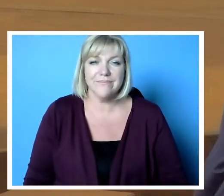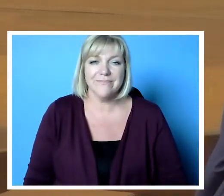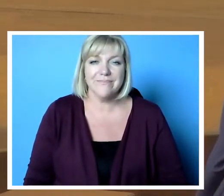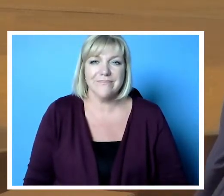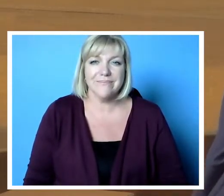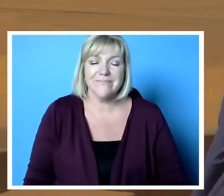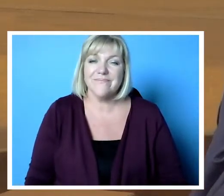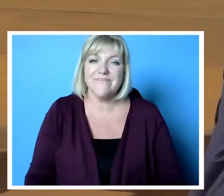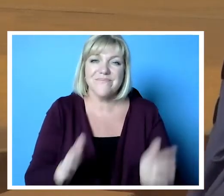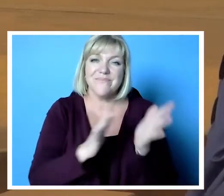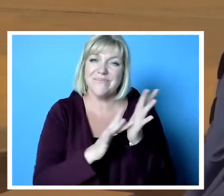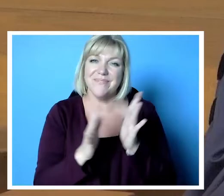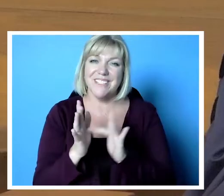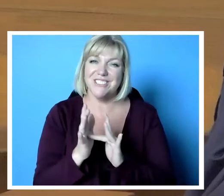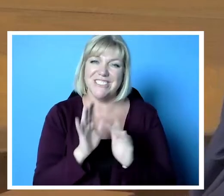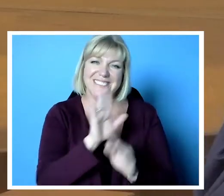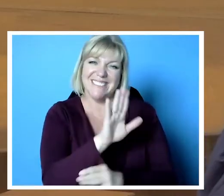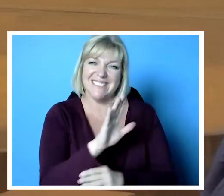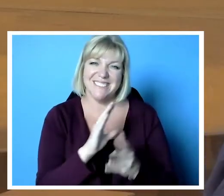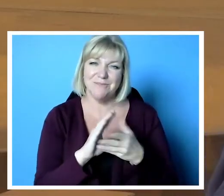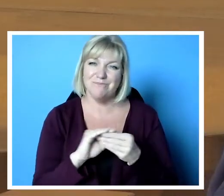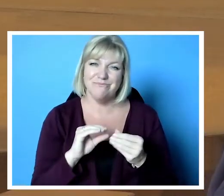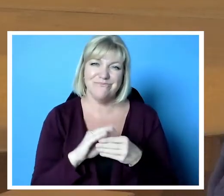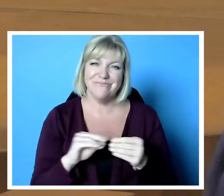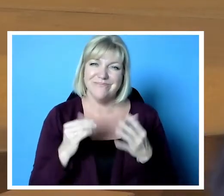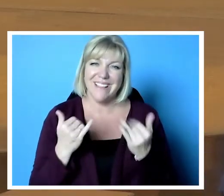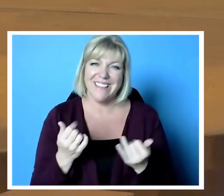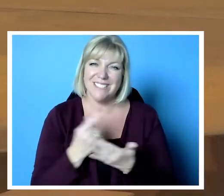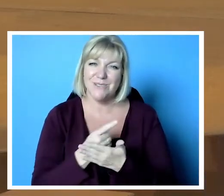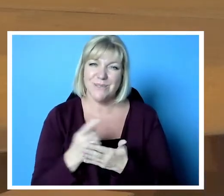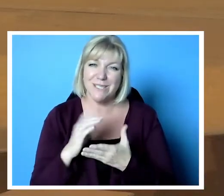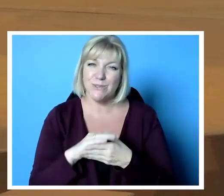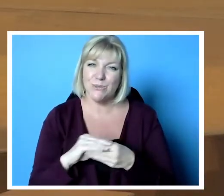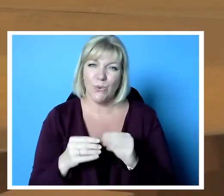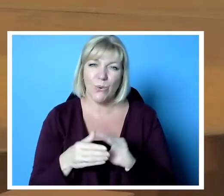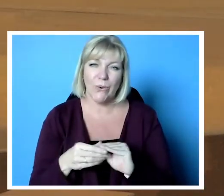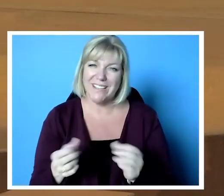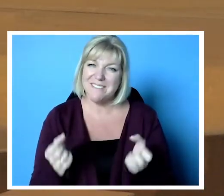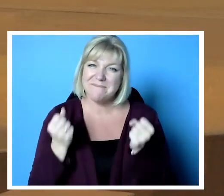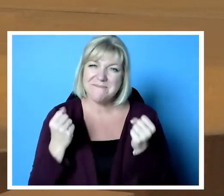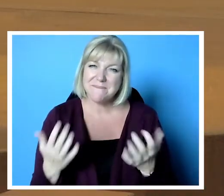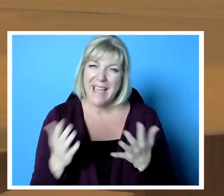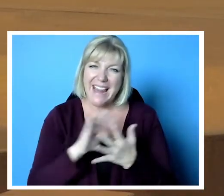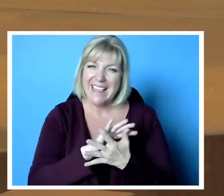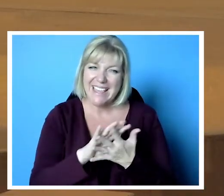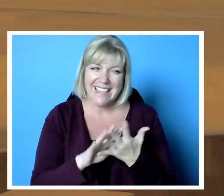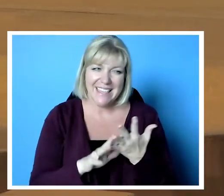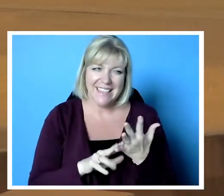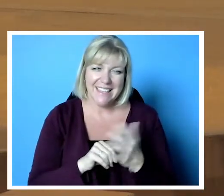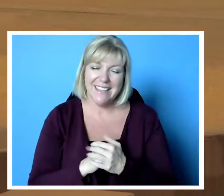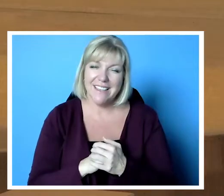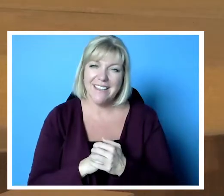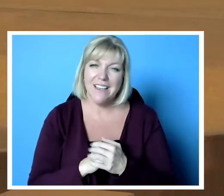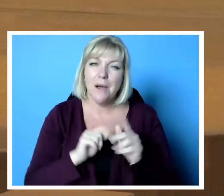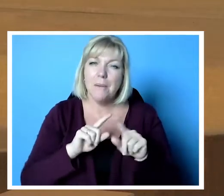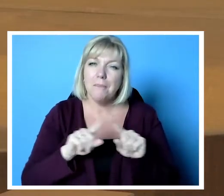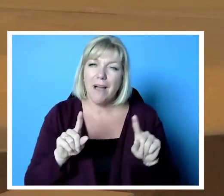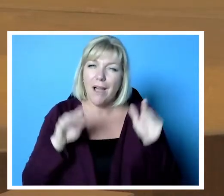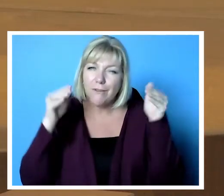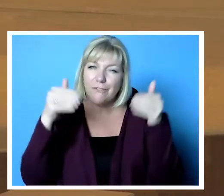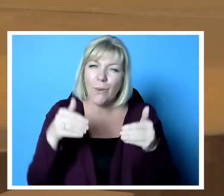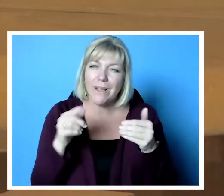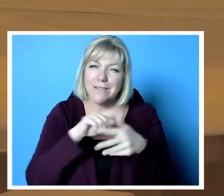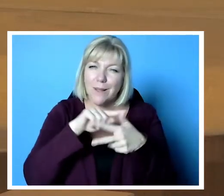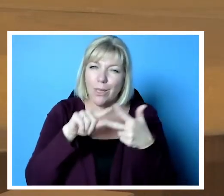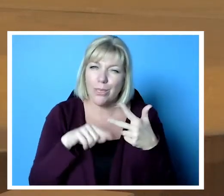The words of Jesus that we heard in this week's healing story were many, but let us focus on three in